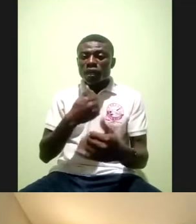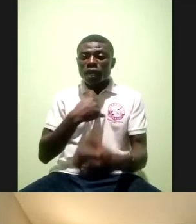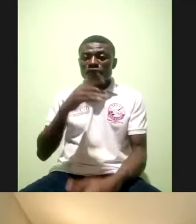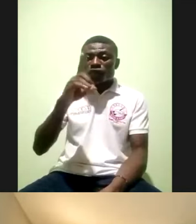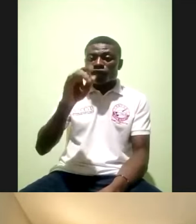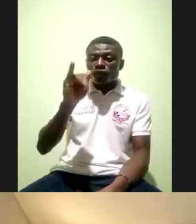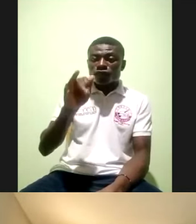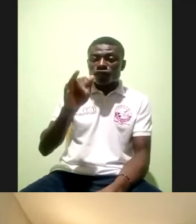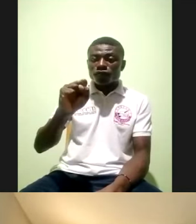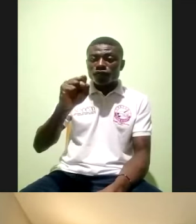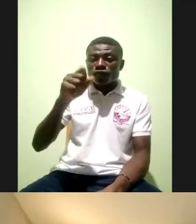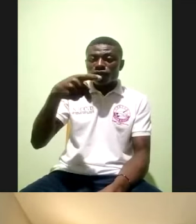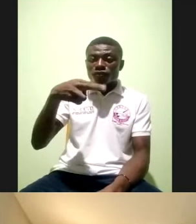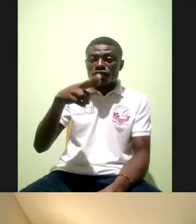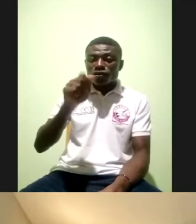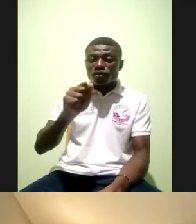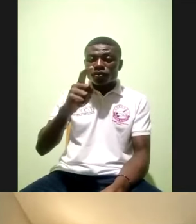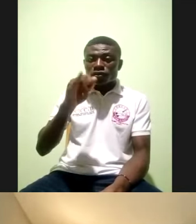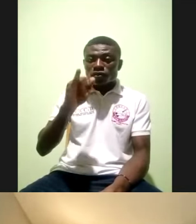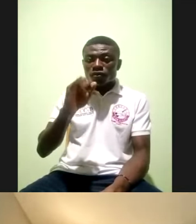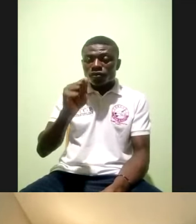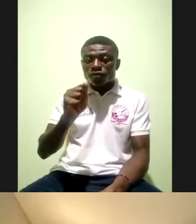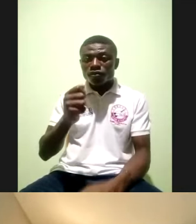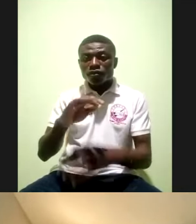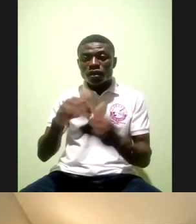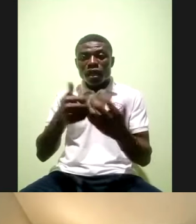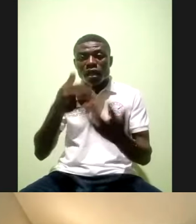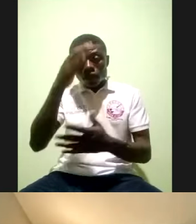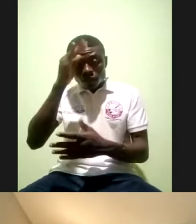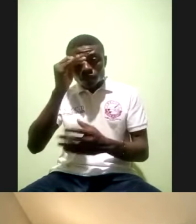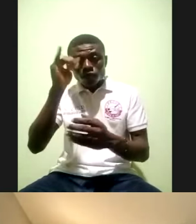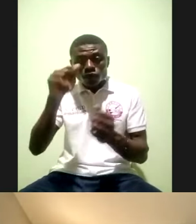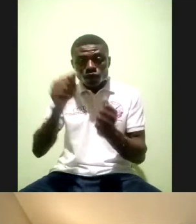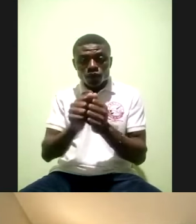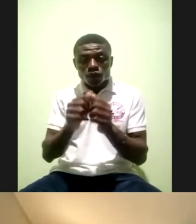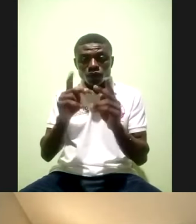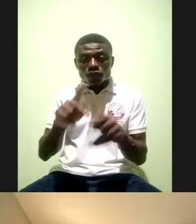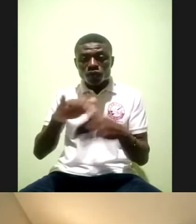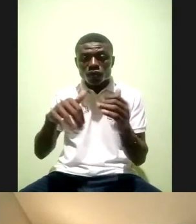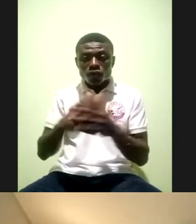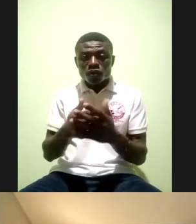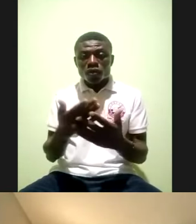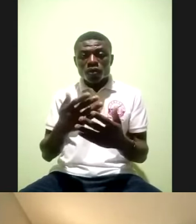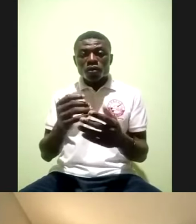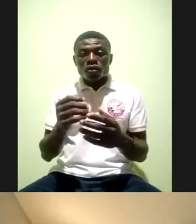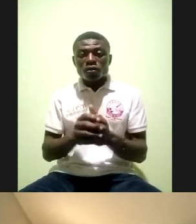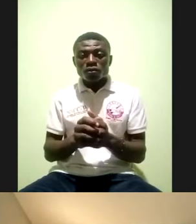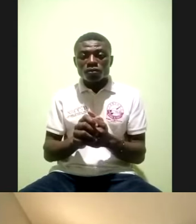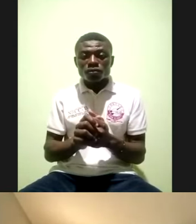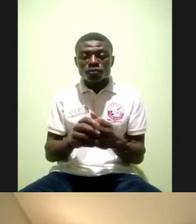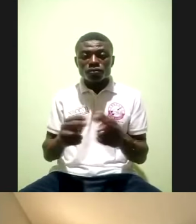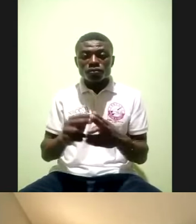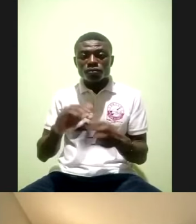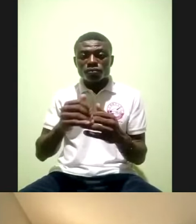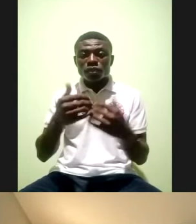as the motor learning difficulty or the perceptual motor dysfunction and developmental coordination disorder. The term